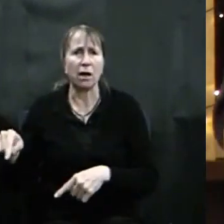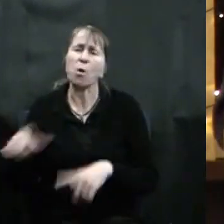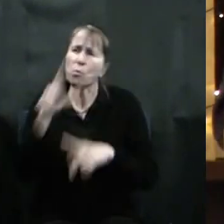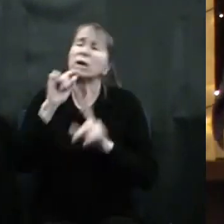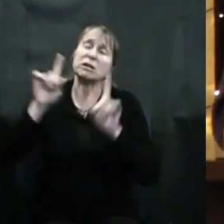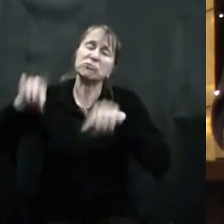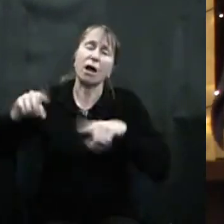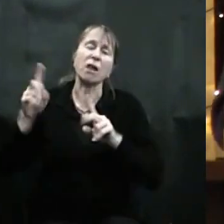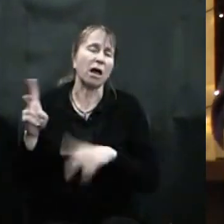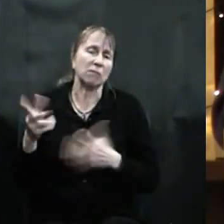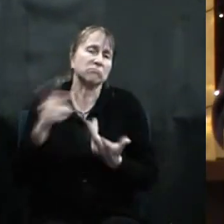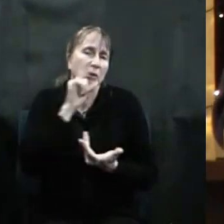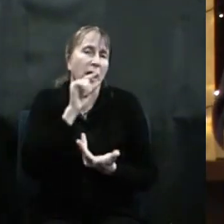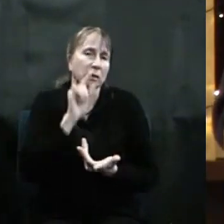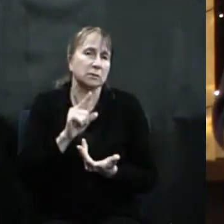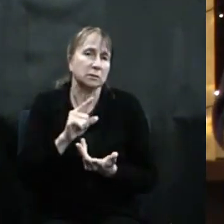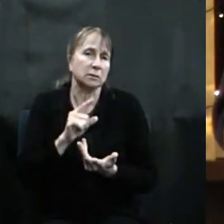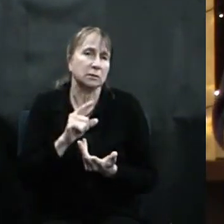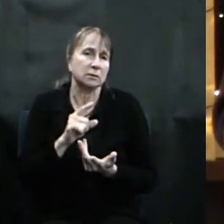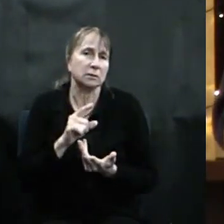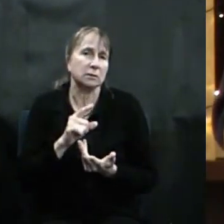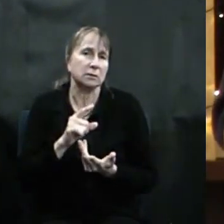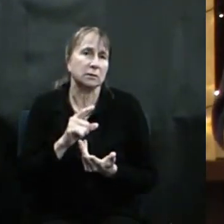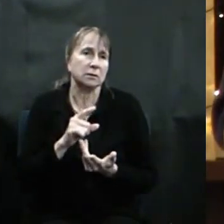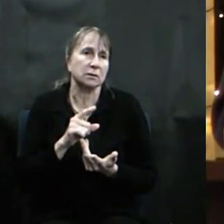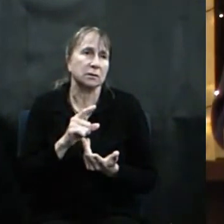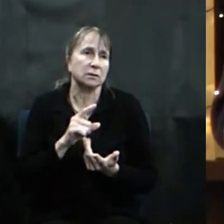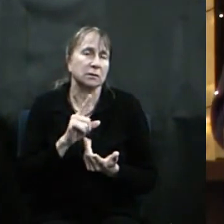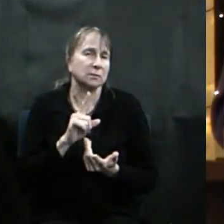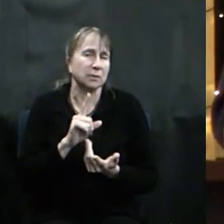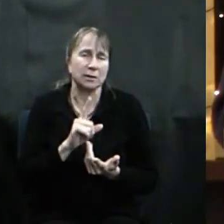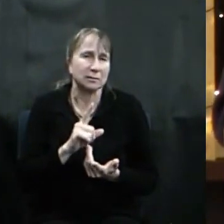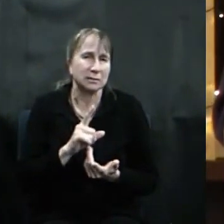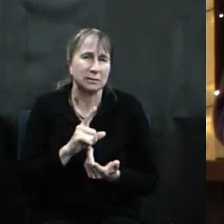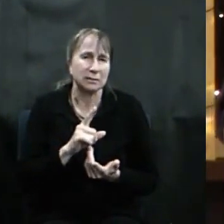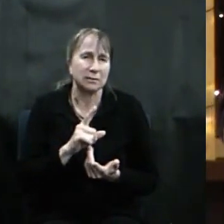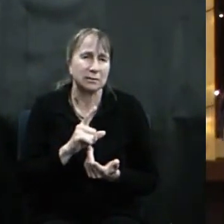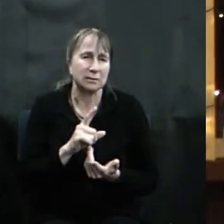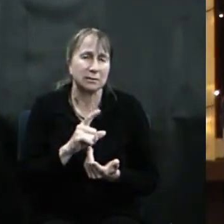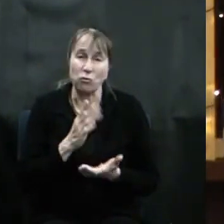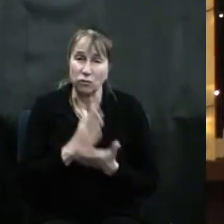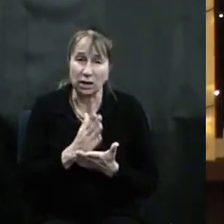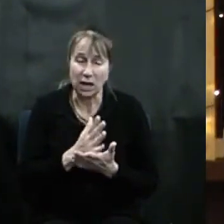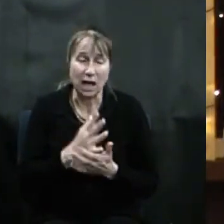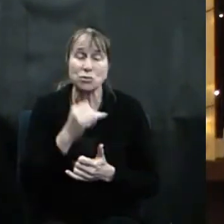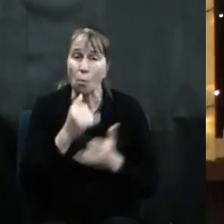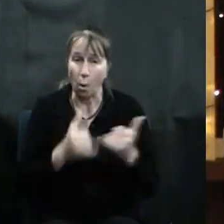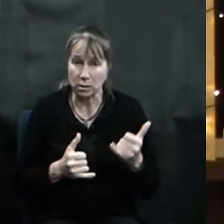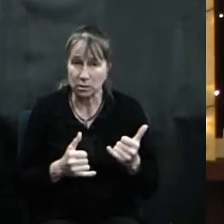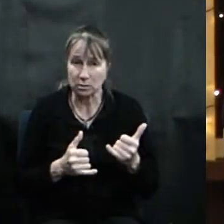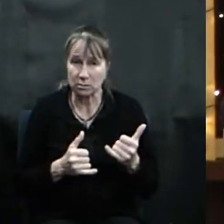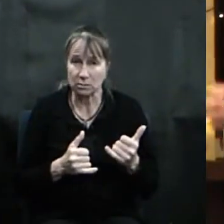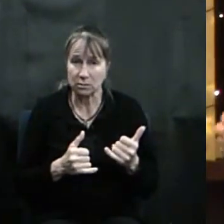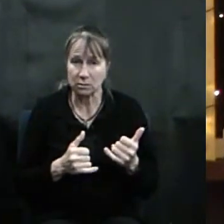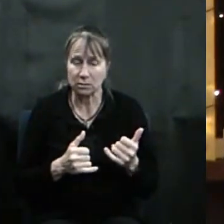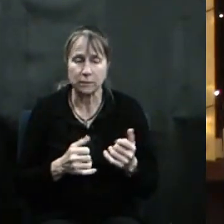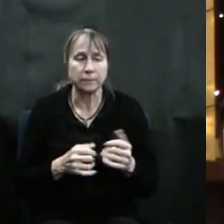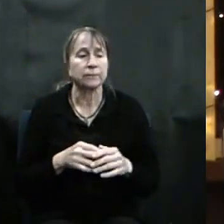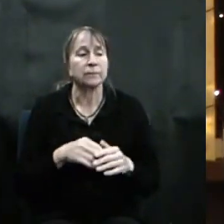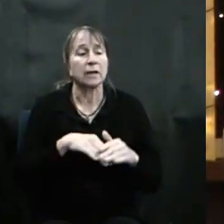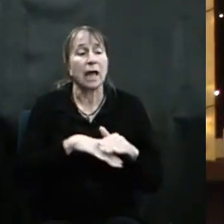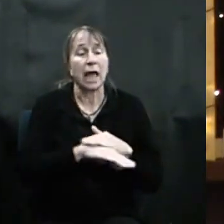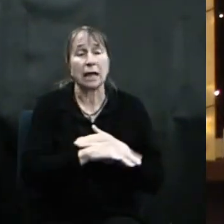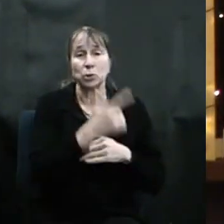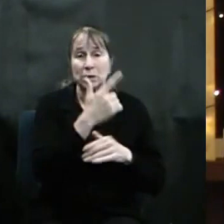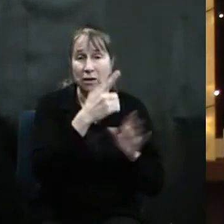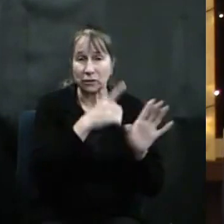might start again. It could be far worse. And through these 7 years, from chapters 4 to 24,